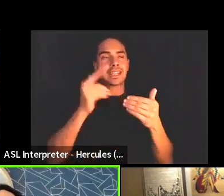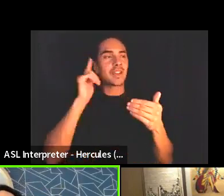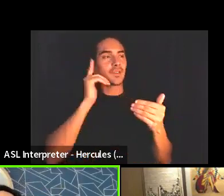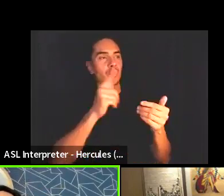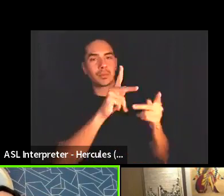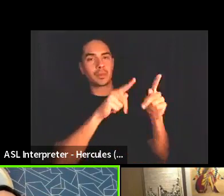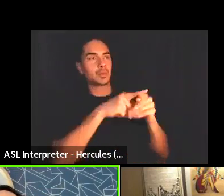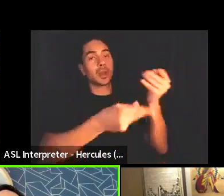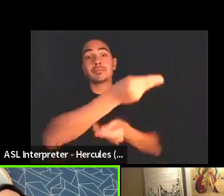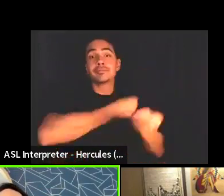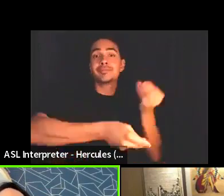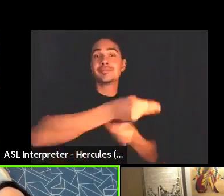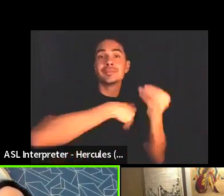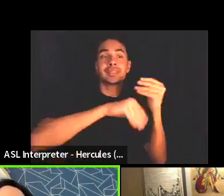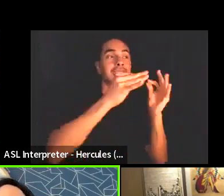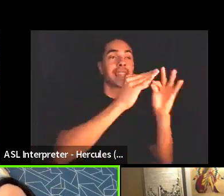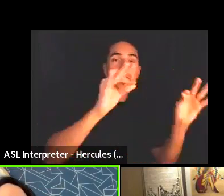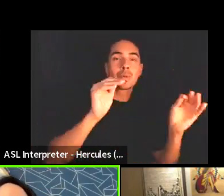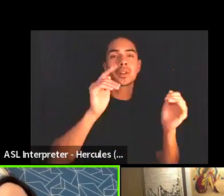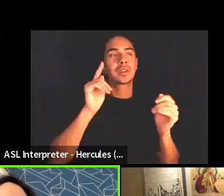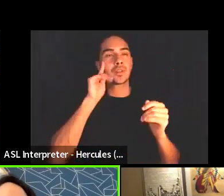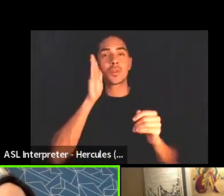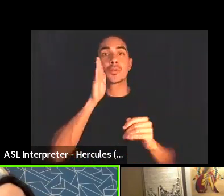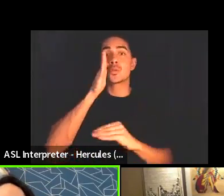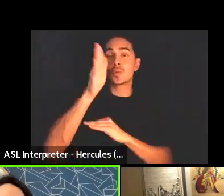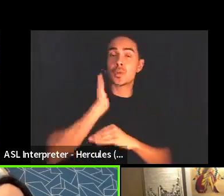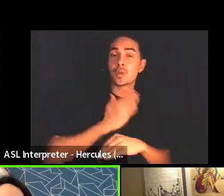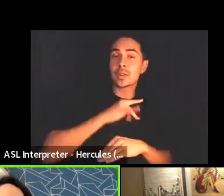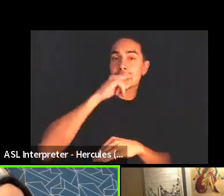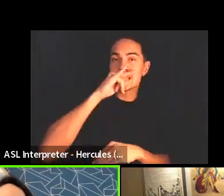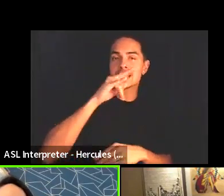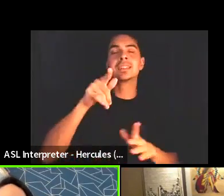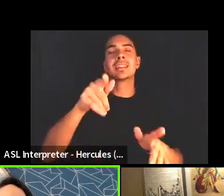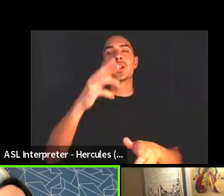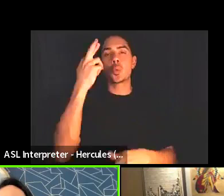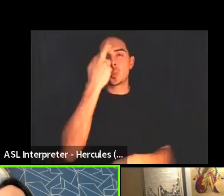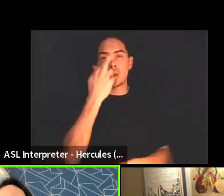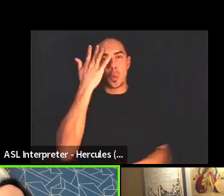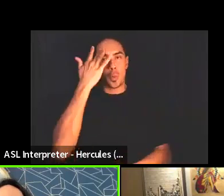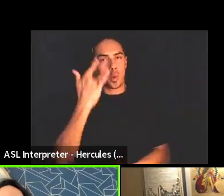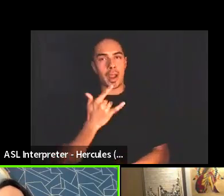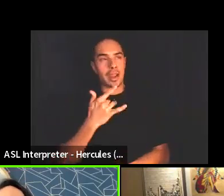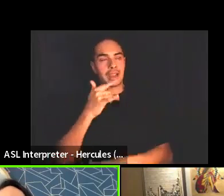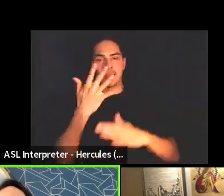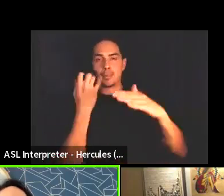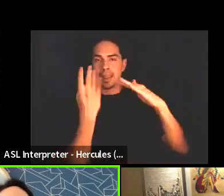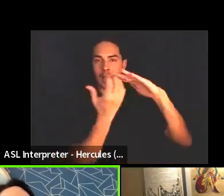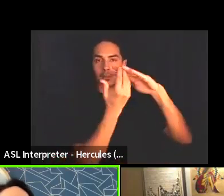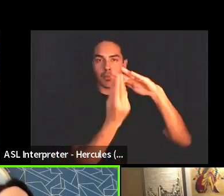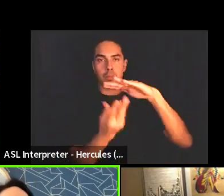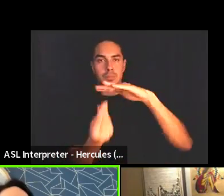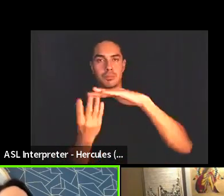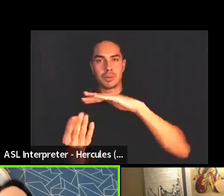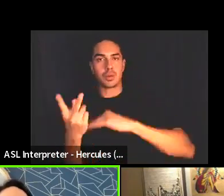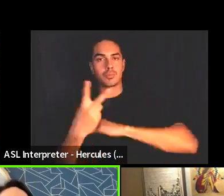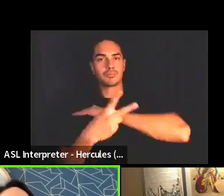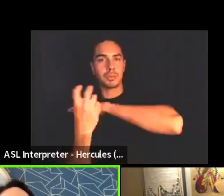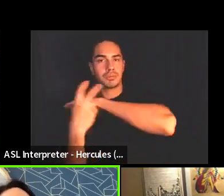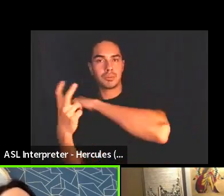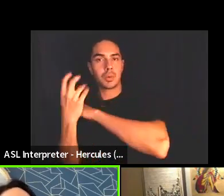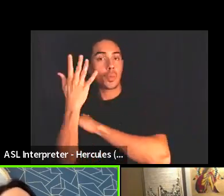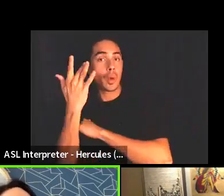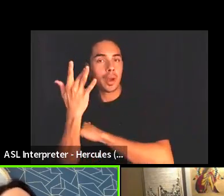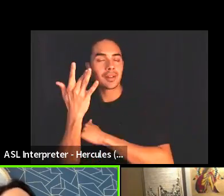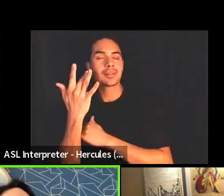And there's a reason for that. It was intentional that we don't have that. And yet we carry the shame because we feel